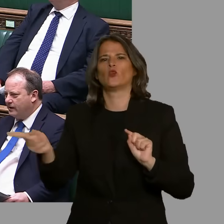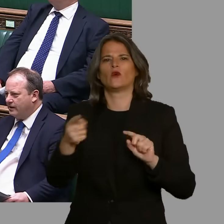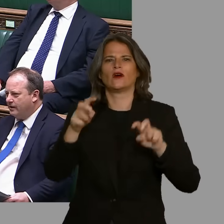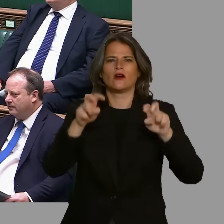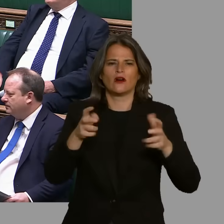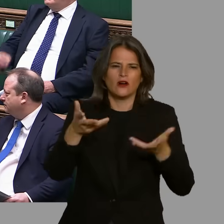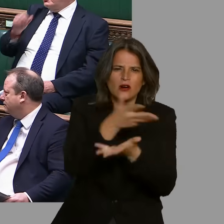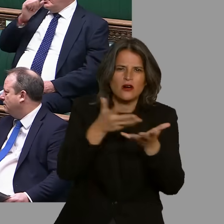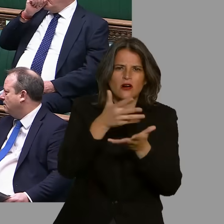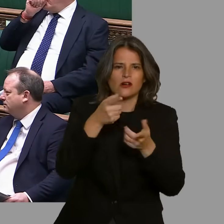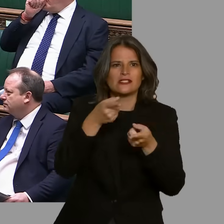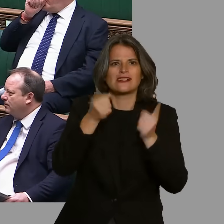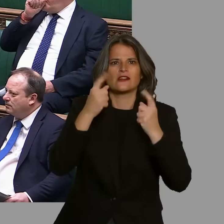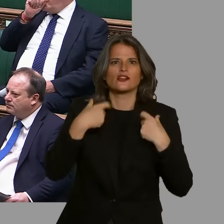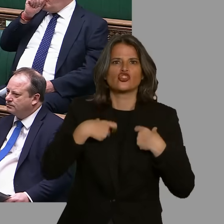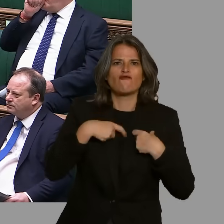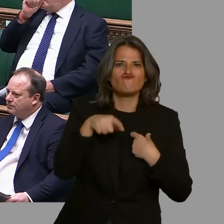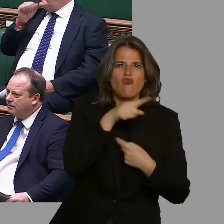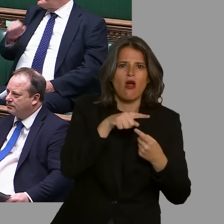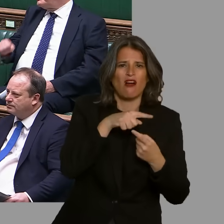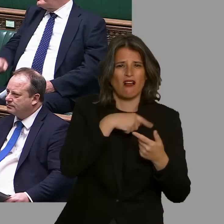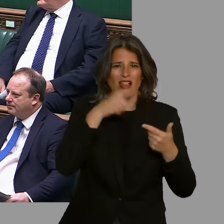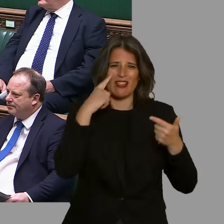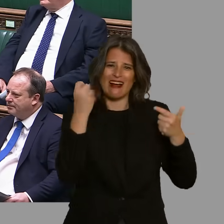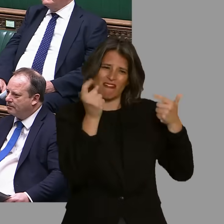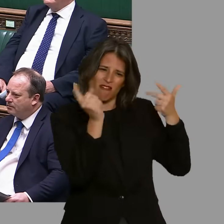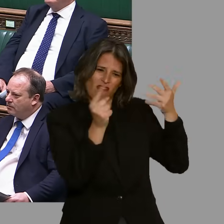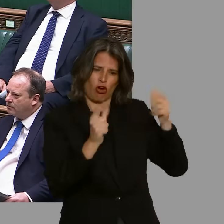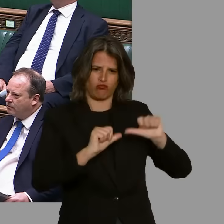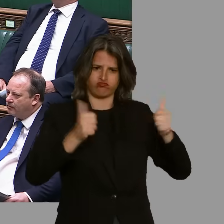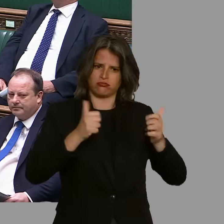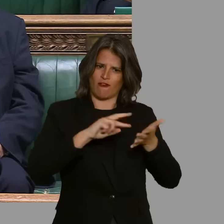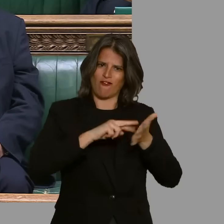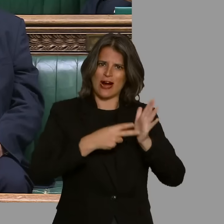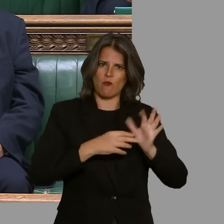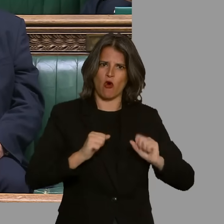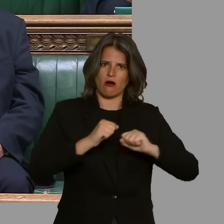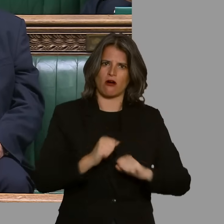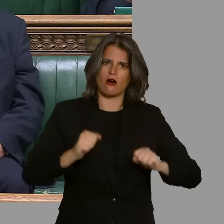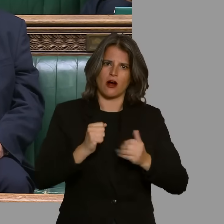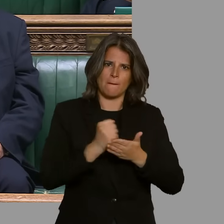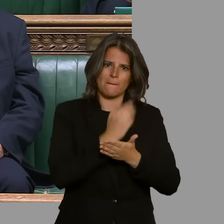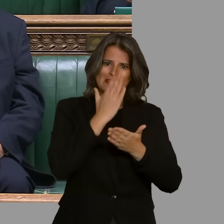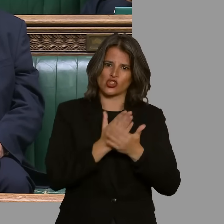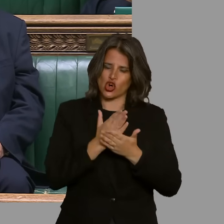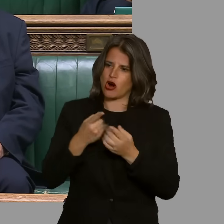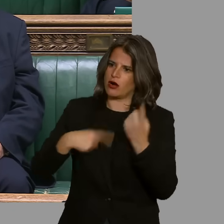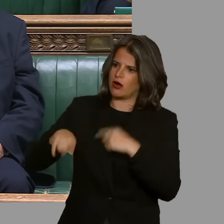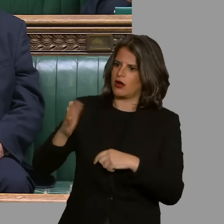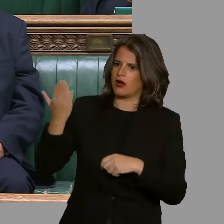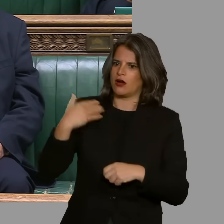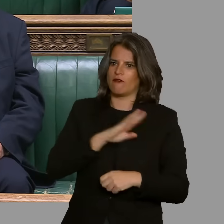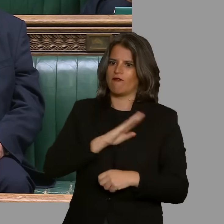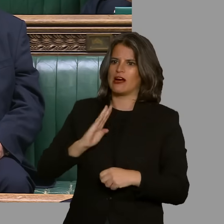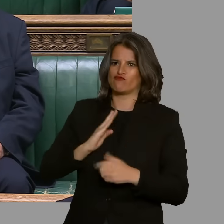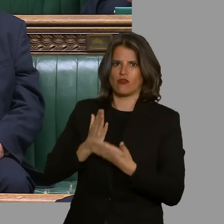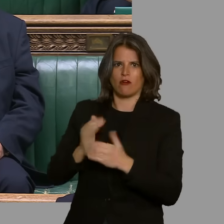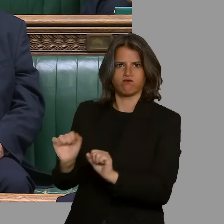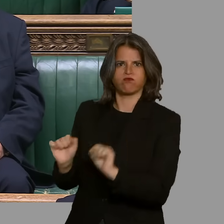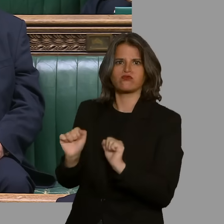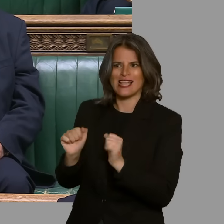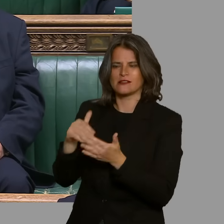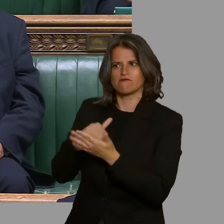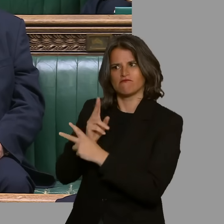Thank you, Mr. Speaker. On the 25th of September, the Prime Minister assured the BBC that veterans would receive